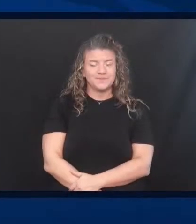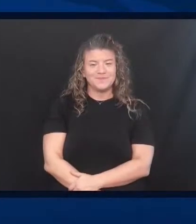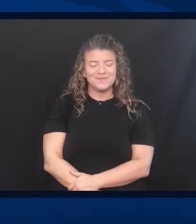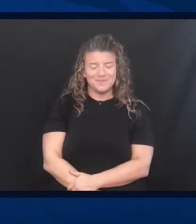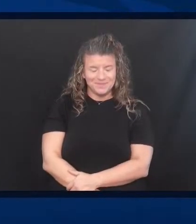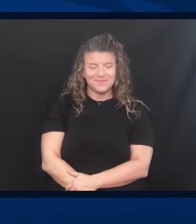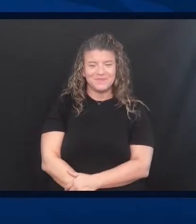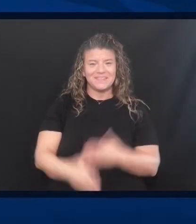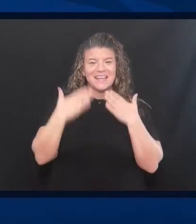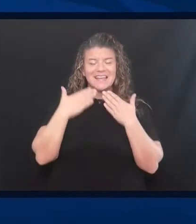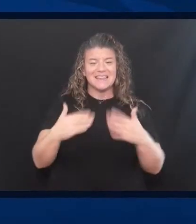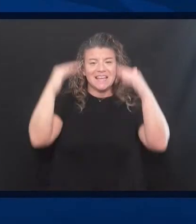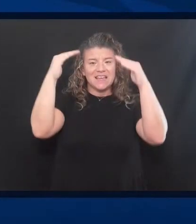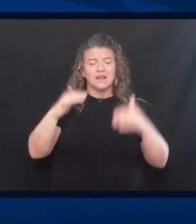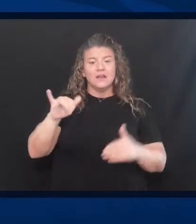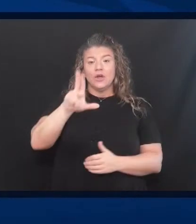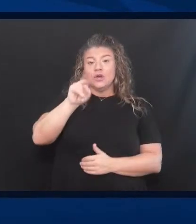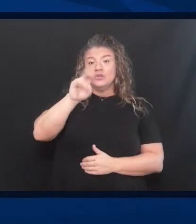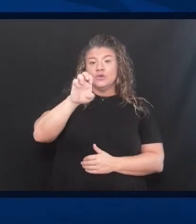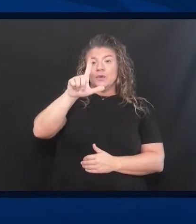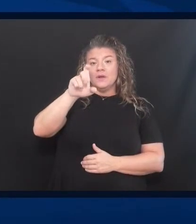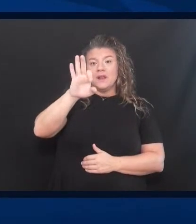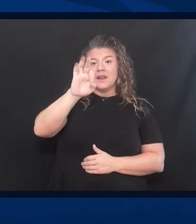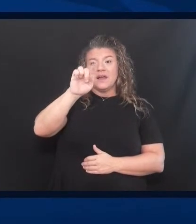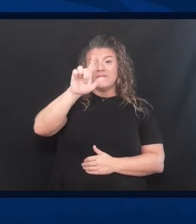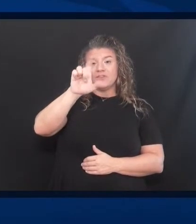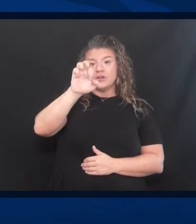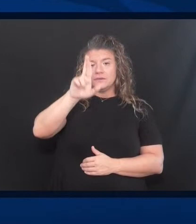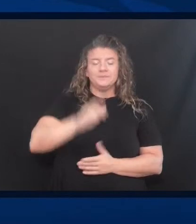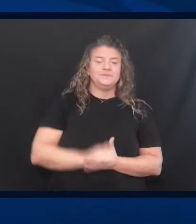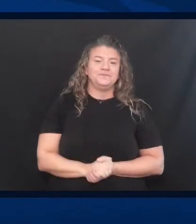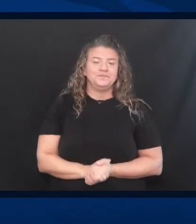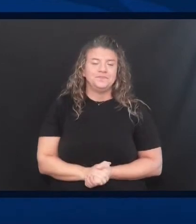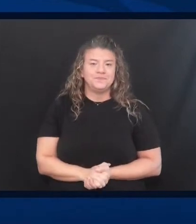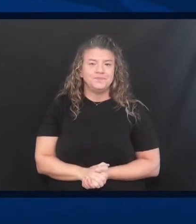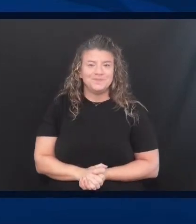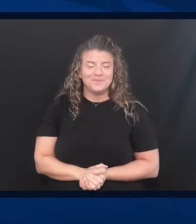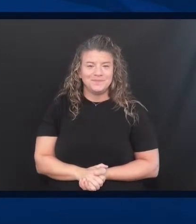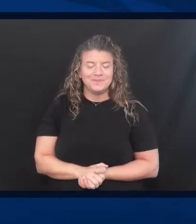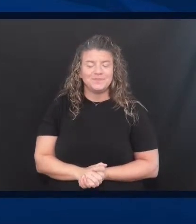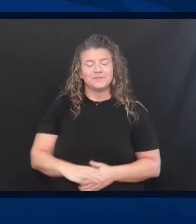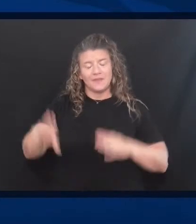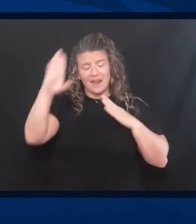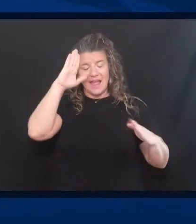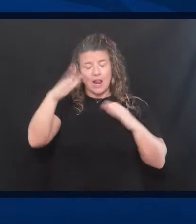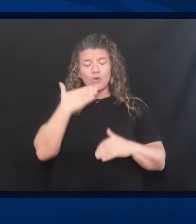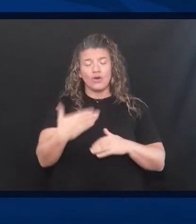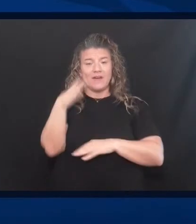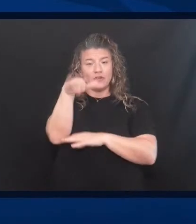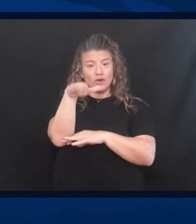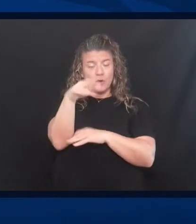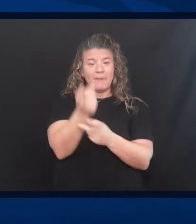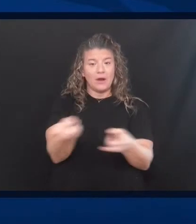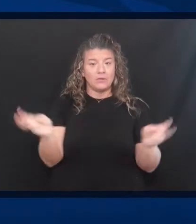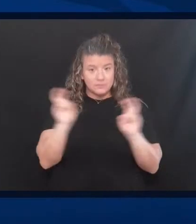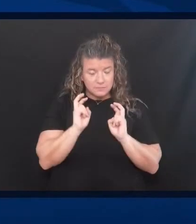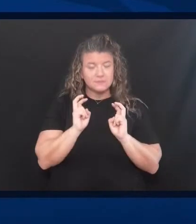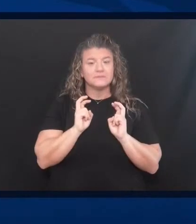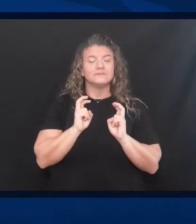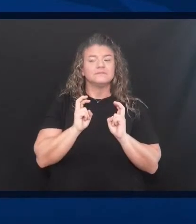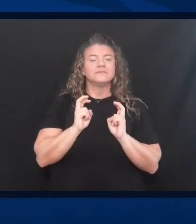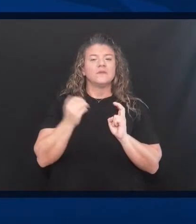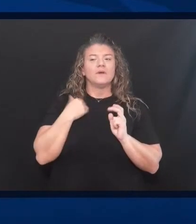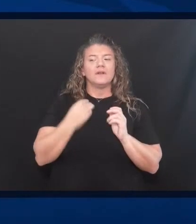All right, thank you, Evan. Next to June Leffler with West Virginia Public Broadcasting. Hello, good afternoon, panel. I would like to ask some